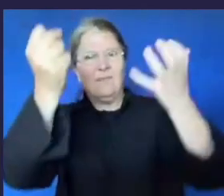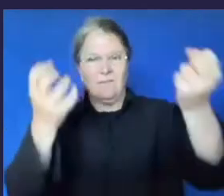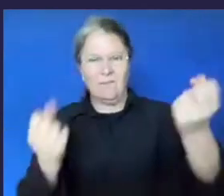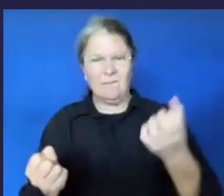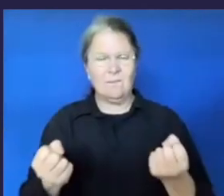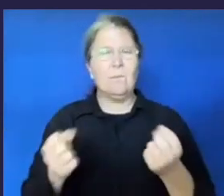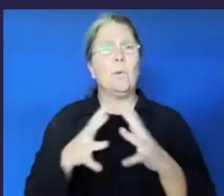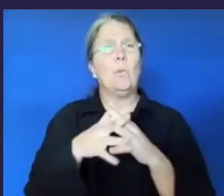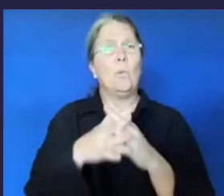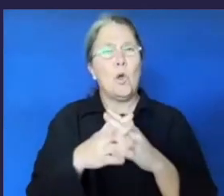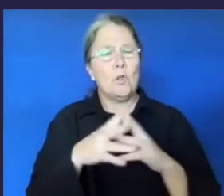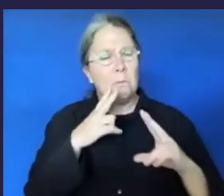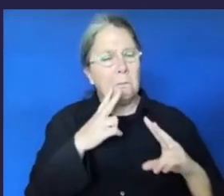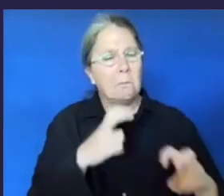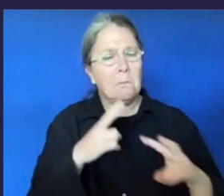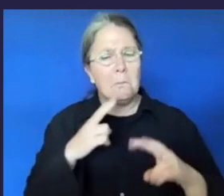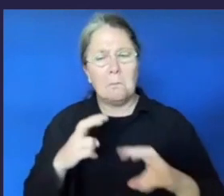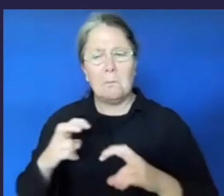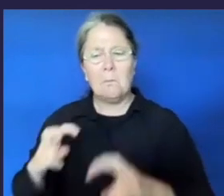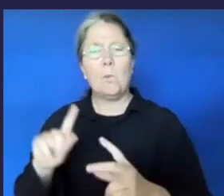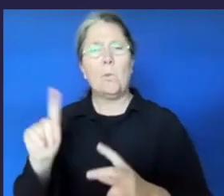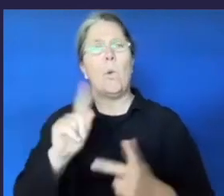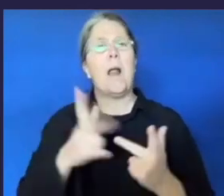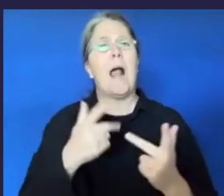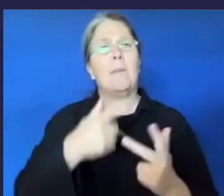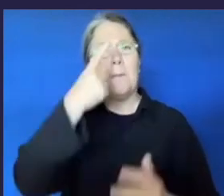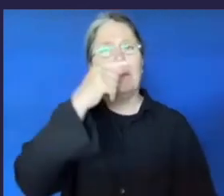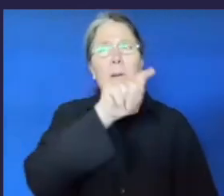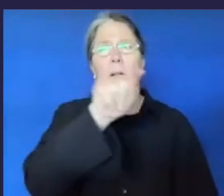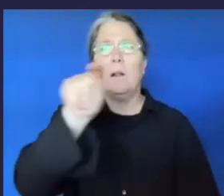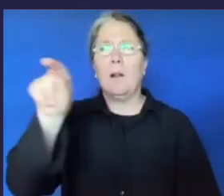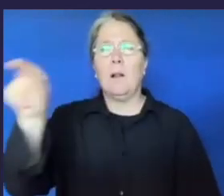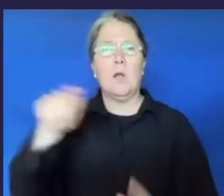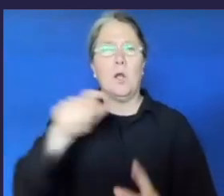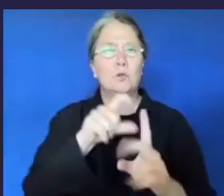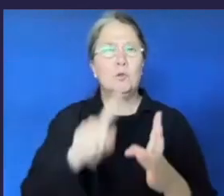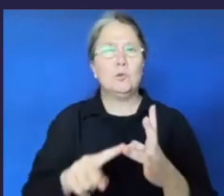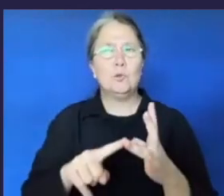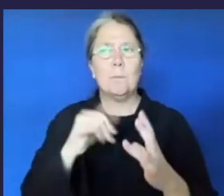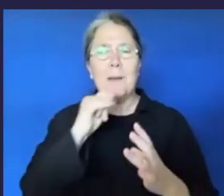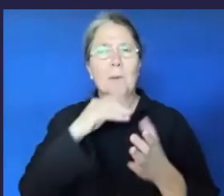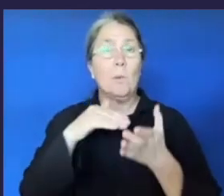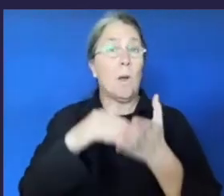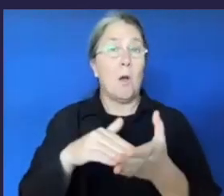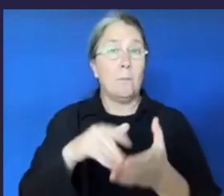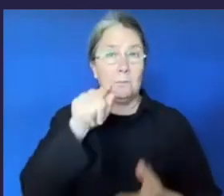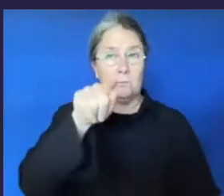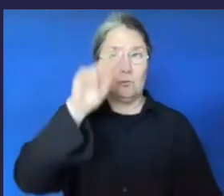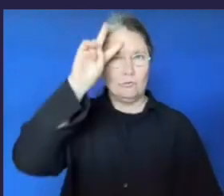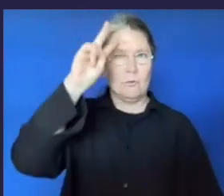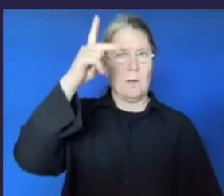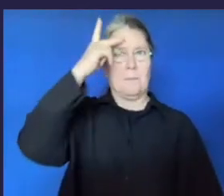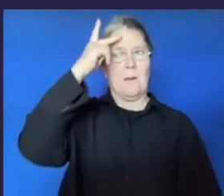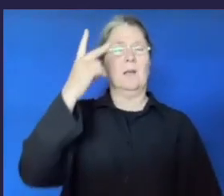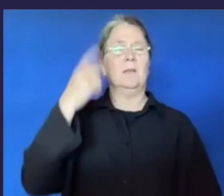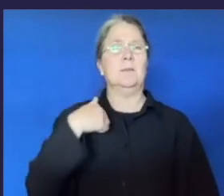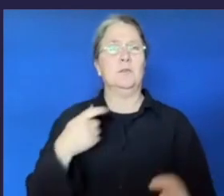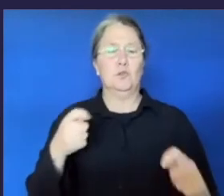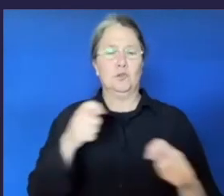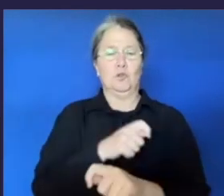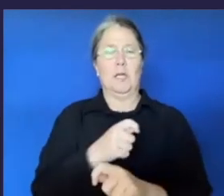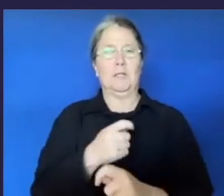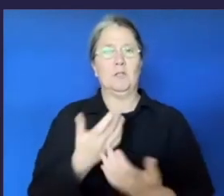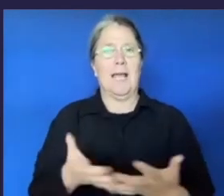do, because that might then shift into what you could do for yourself or your loved one or the person that you're working with. And hold